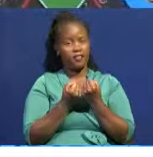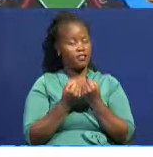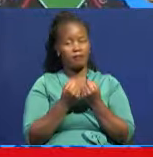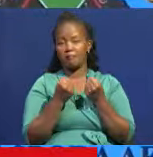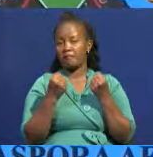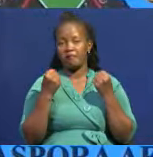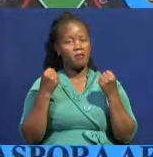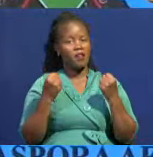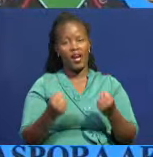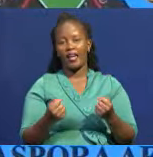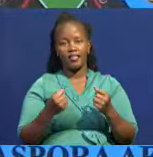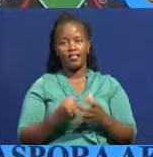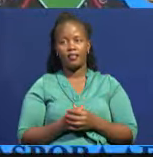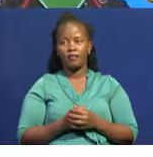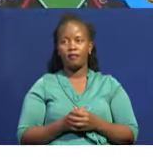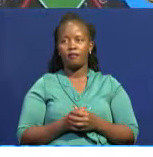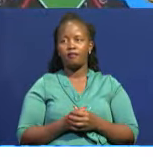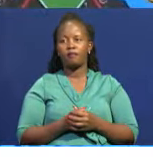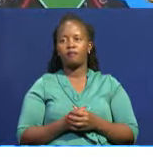anymore.